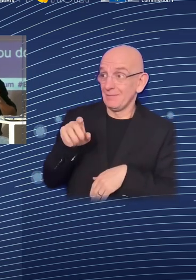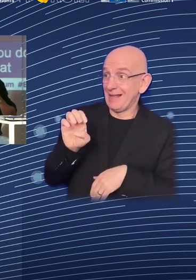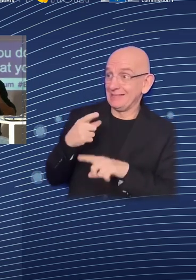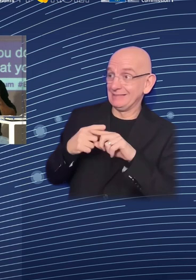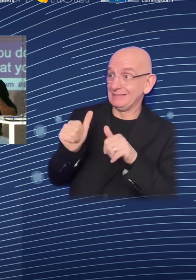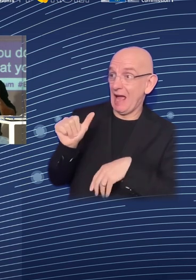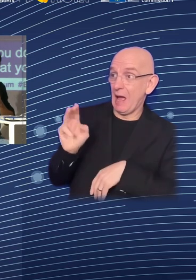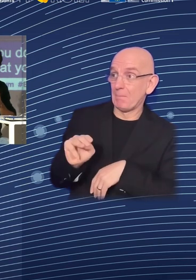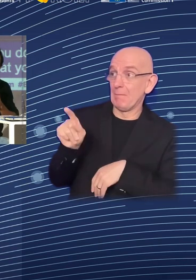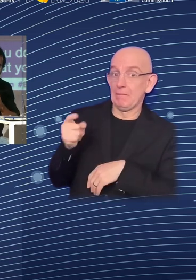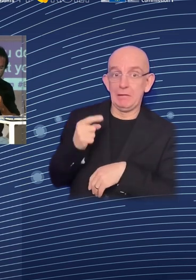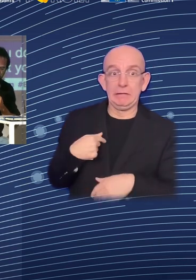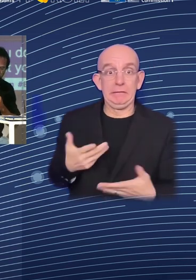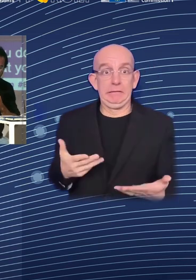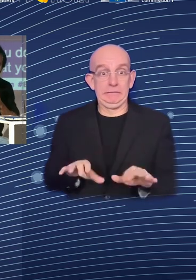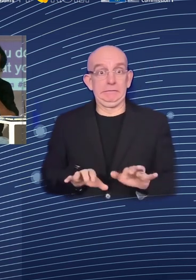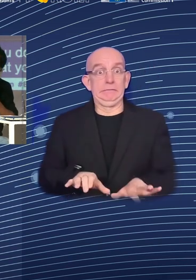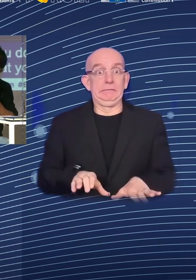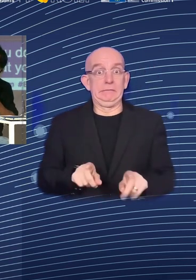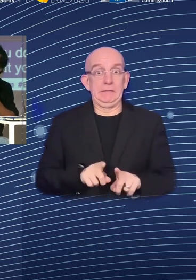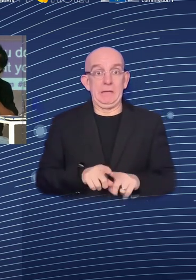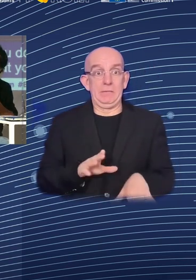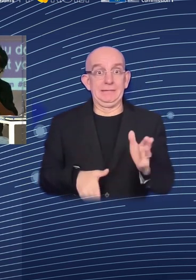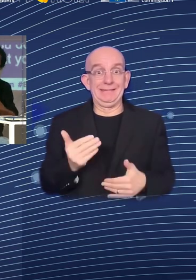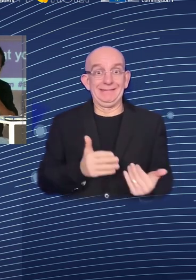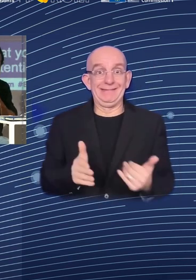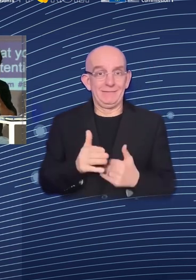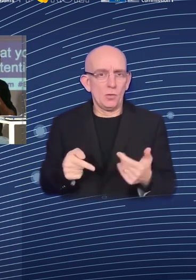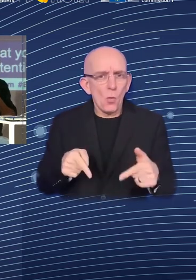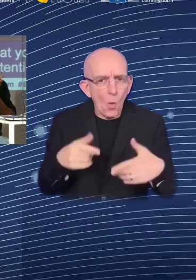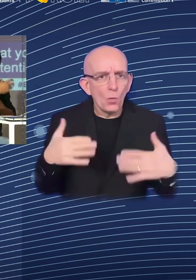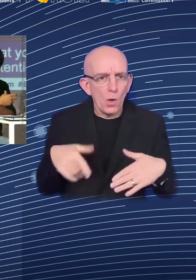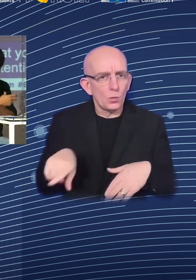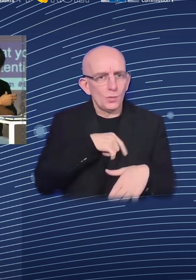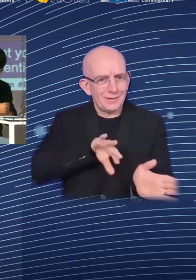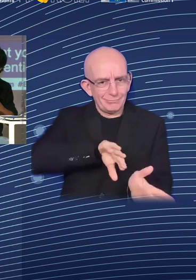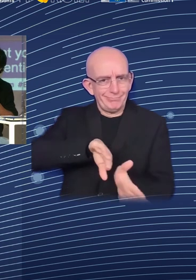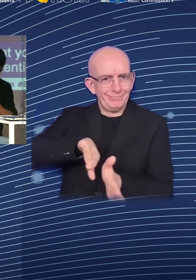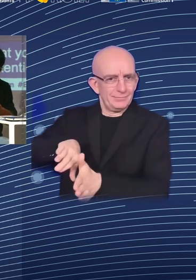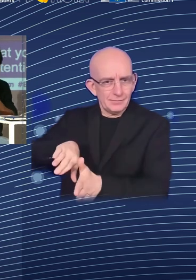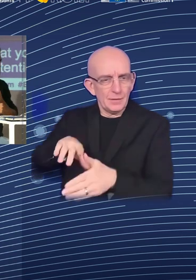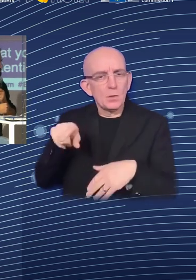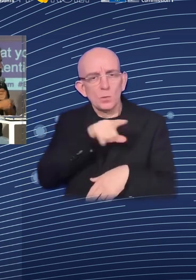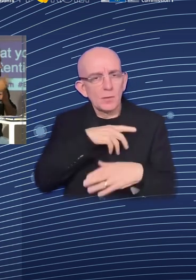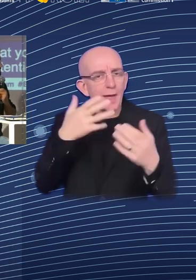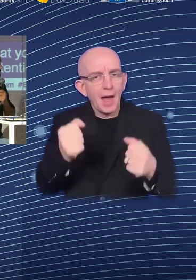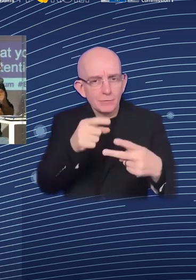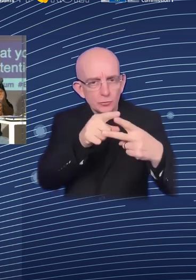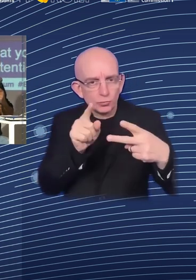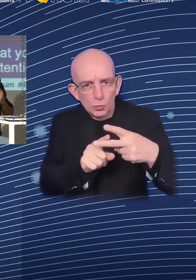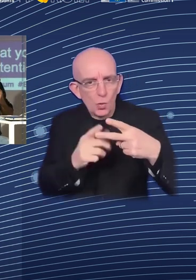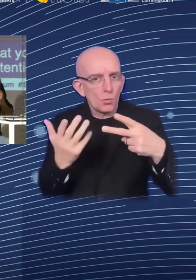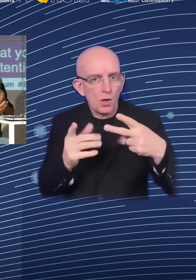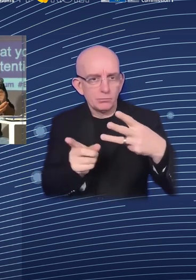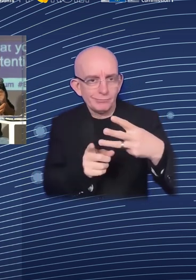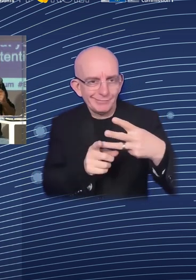attention there, and to motivate the development, because we are doing assessment, but that's not the objective of life